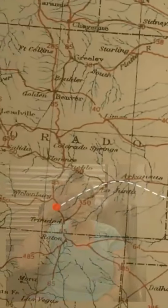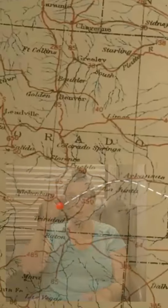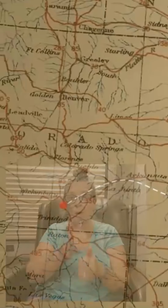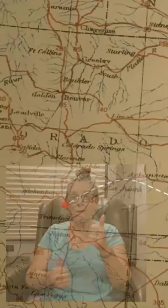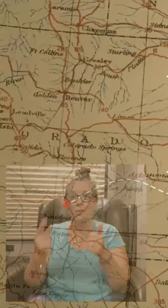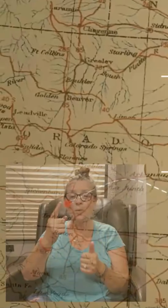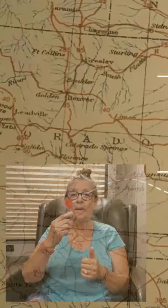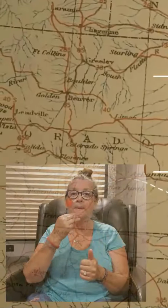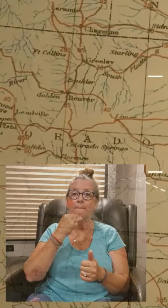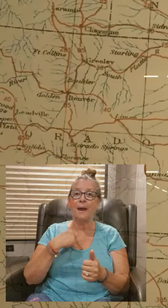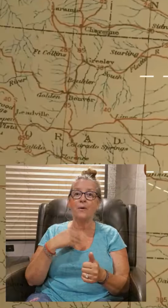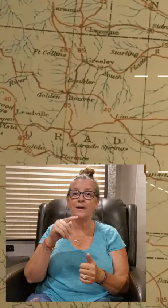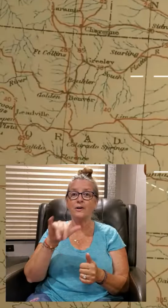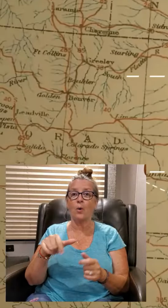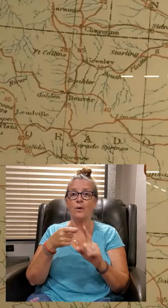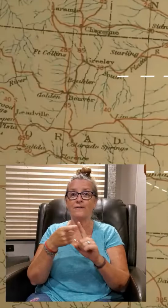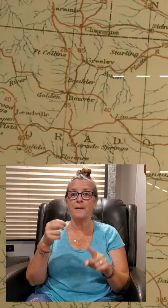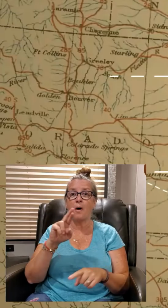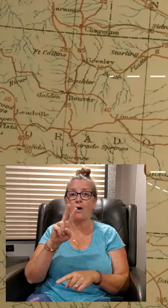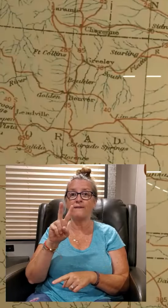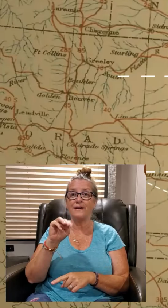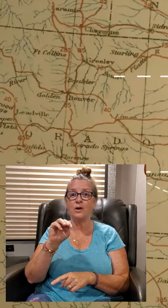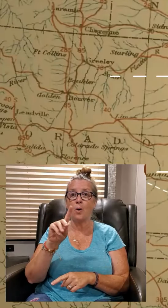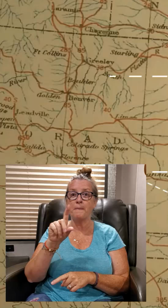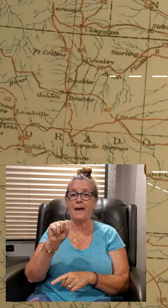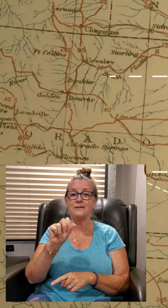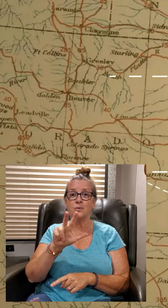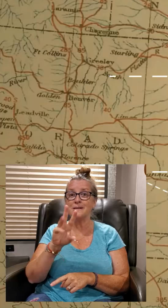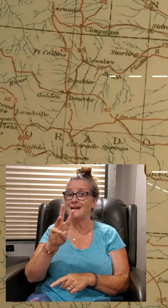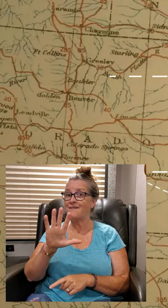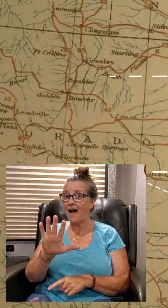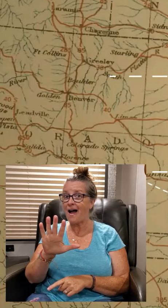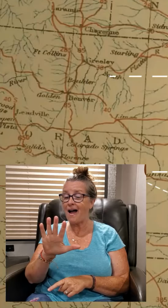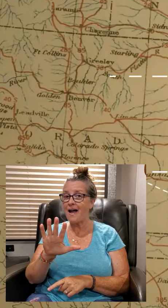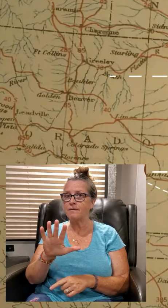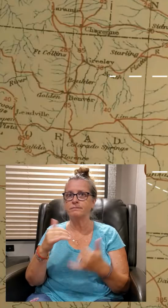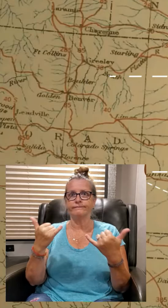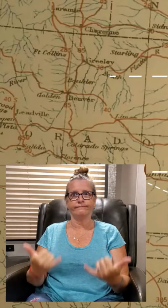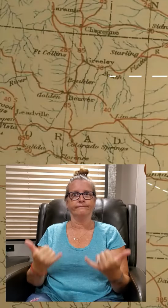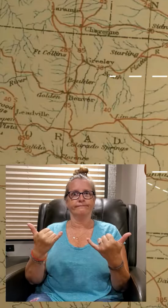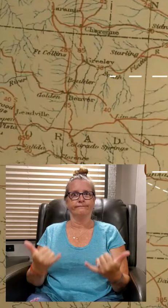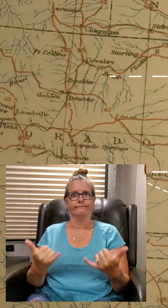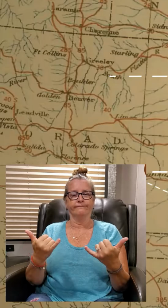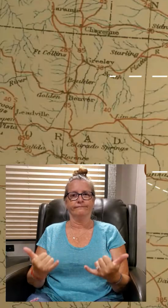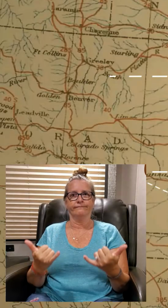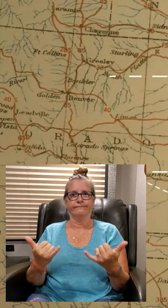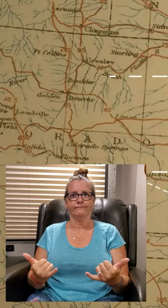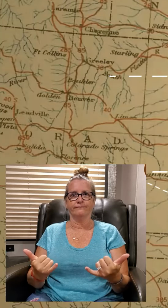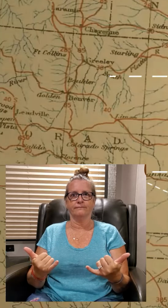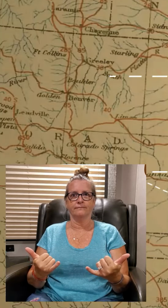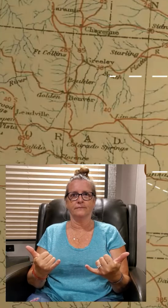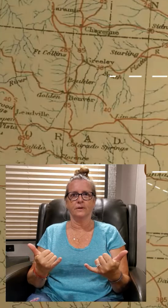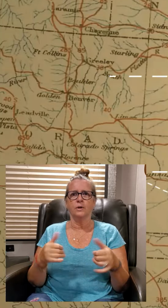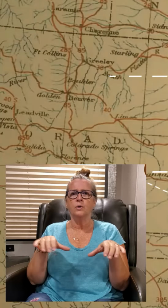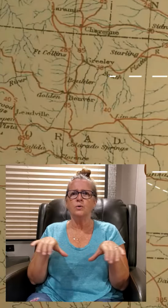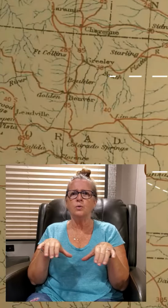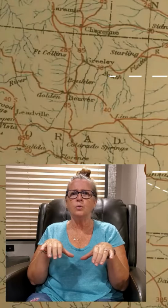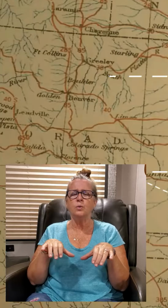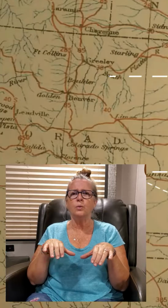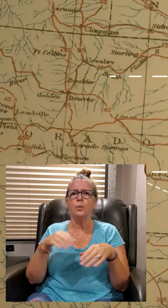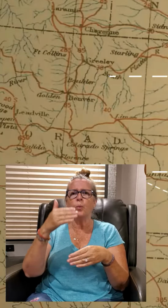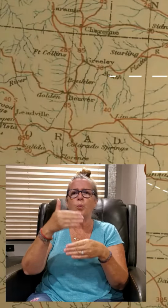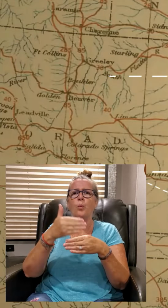Hey everybody, it's Tony and Mary at RV Nomads 365, and today we're going to do